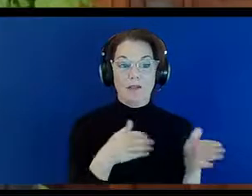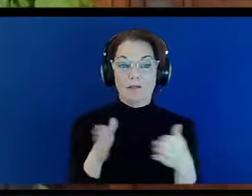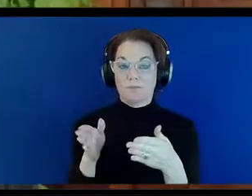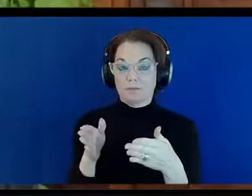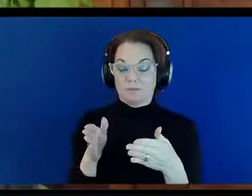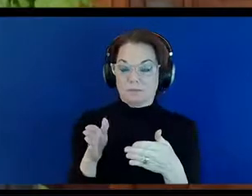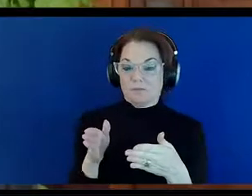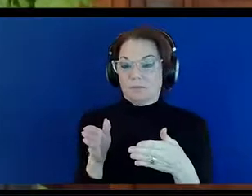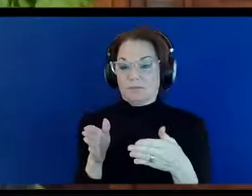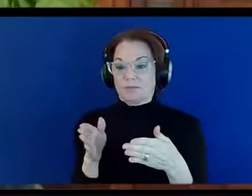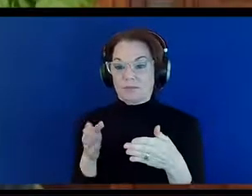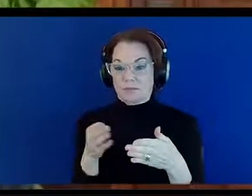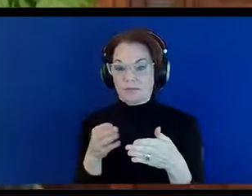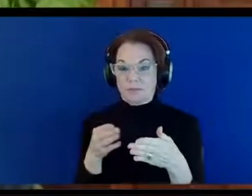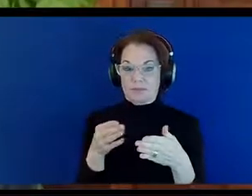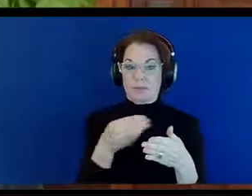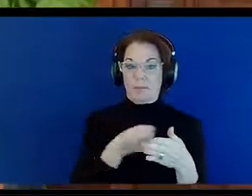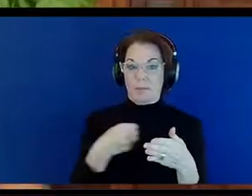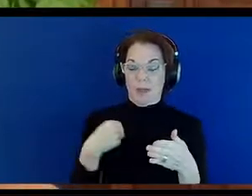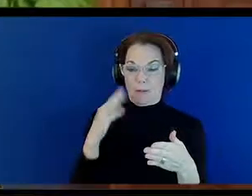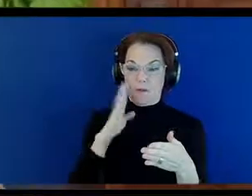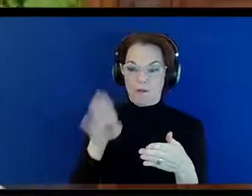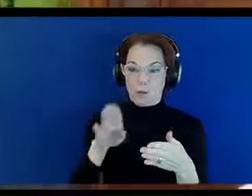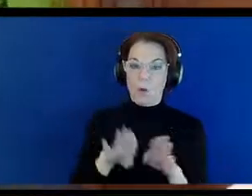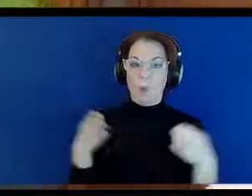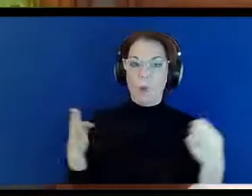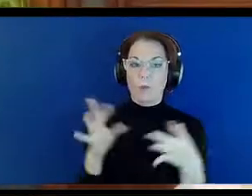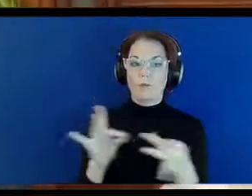ranking member for his opening remarks.